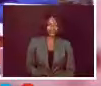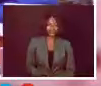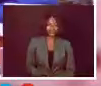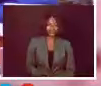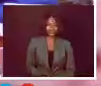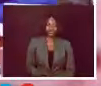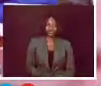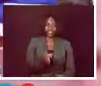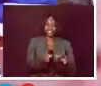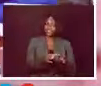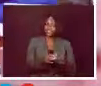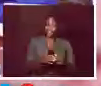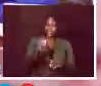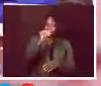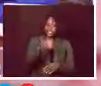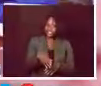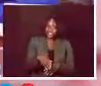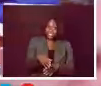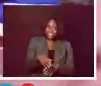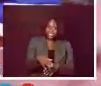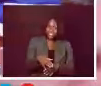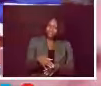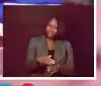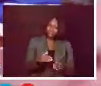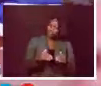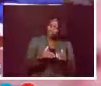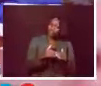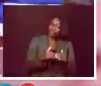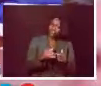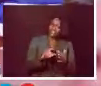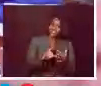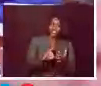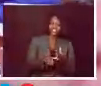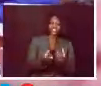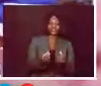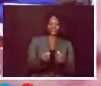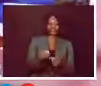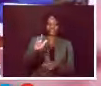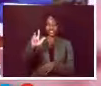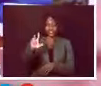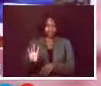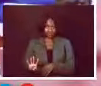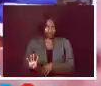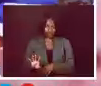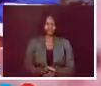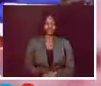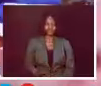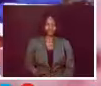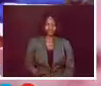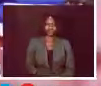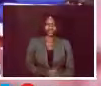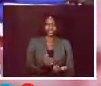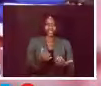not deviate much from the absolute, you then share 3 and 4. And